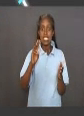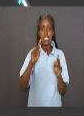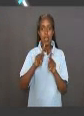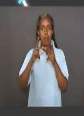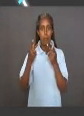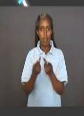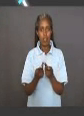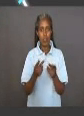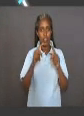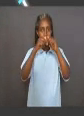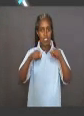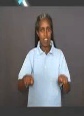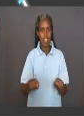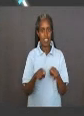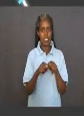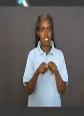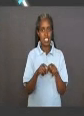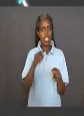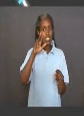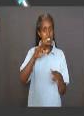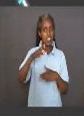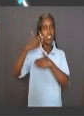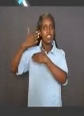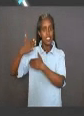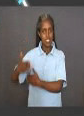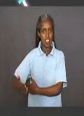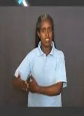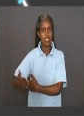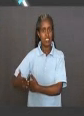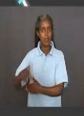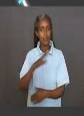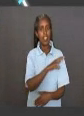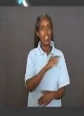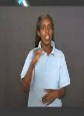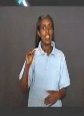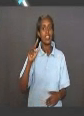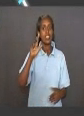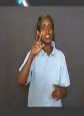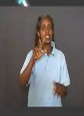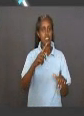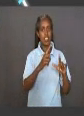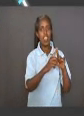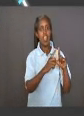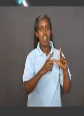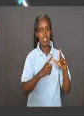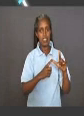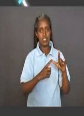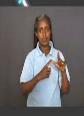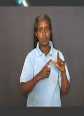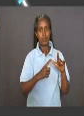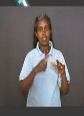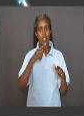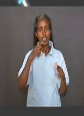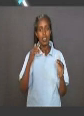parts of the triangle's 3 sides and 3 angles